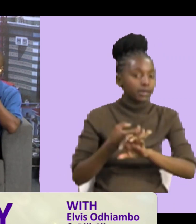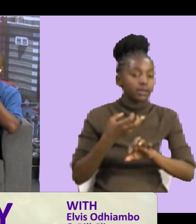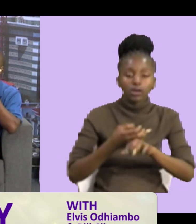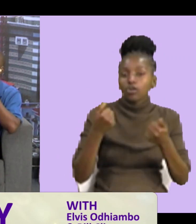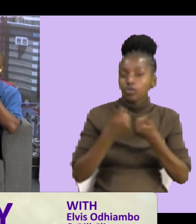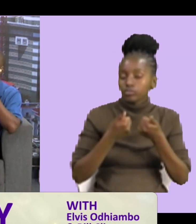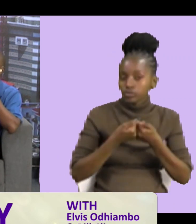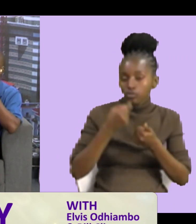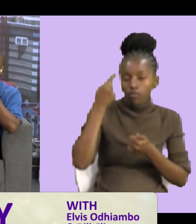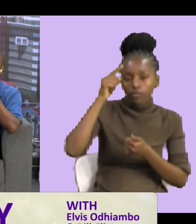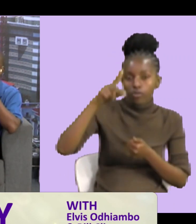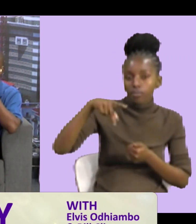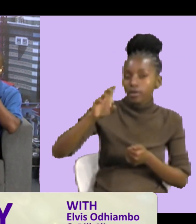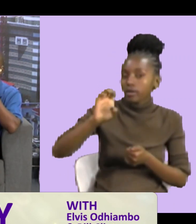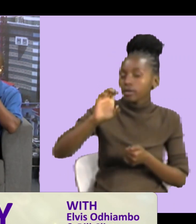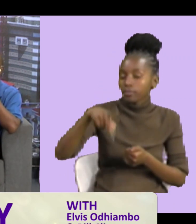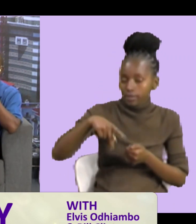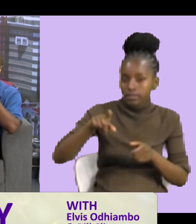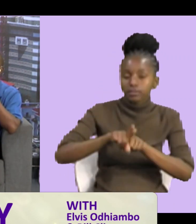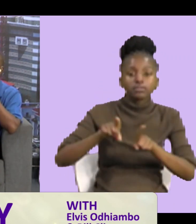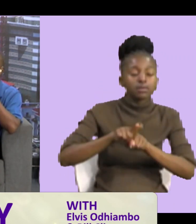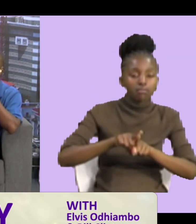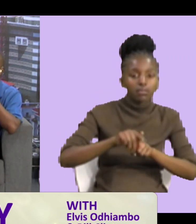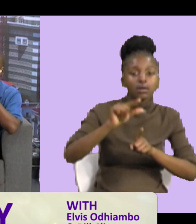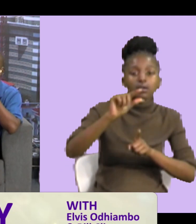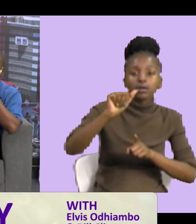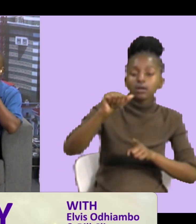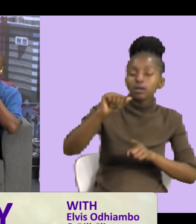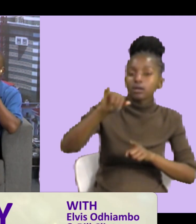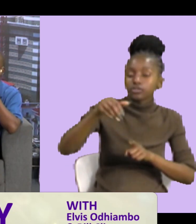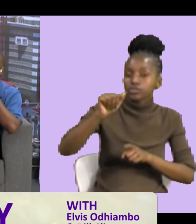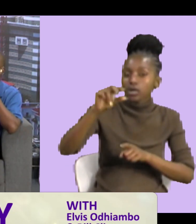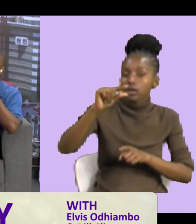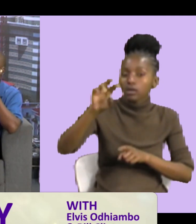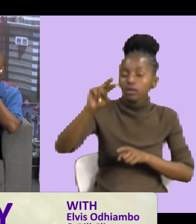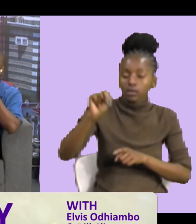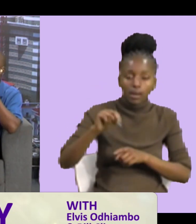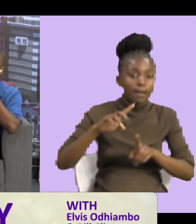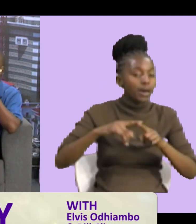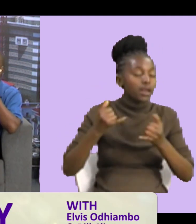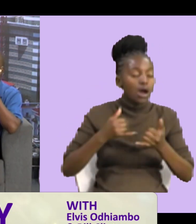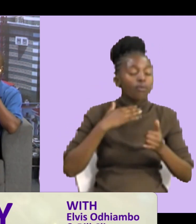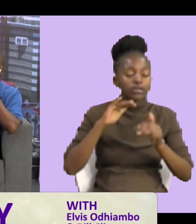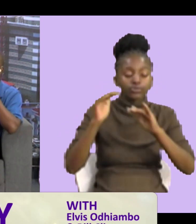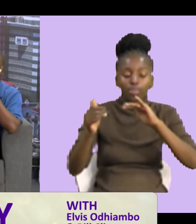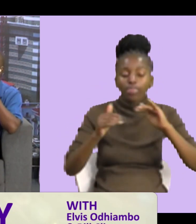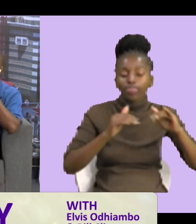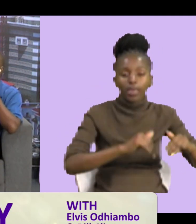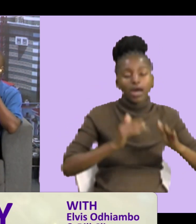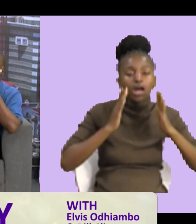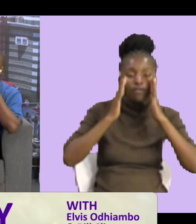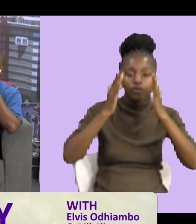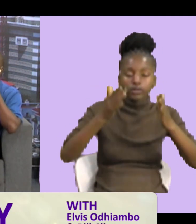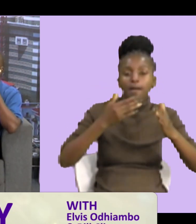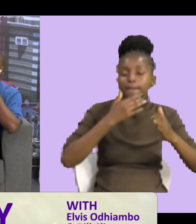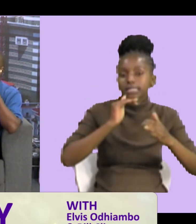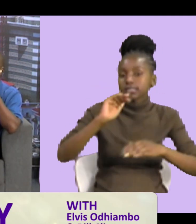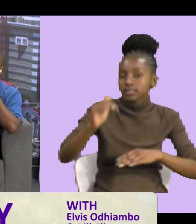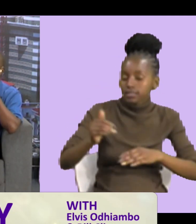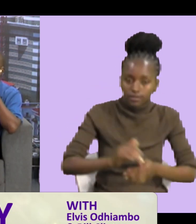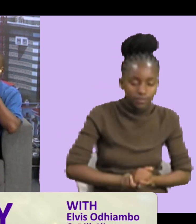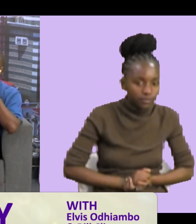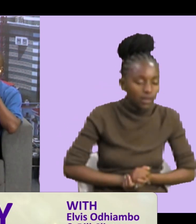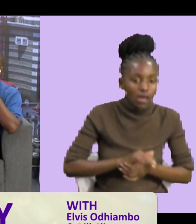Guardiola as well as Jurgen Klopp. Remember how Pep Guardiola and I are going to shift to City automatically with this one. The way Chelsea